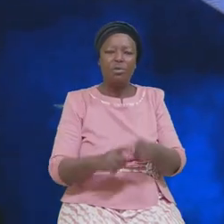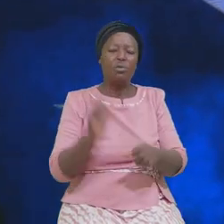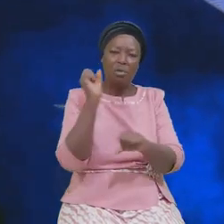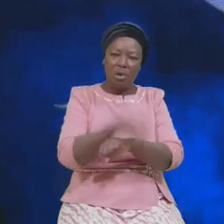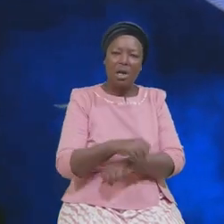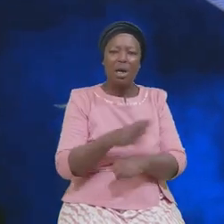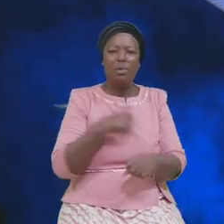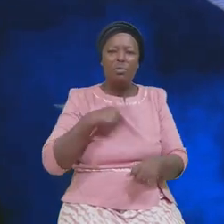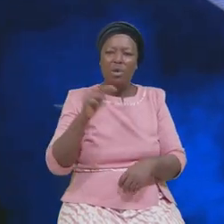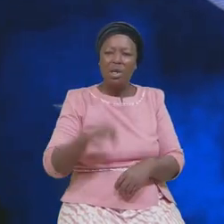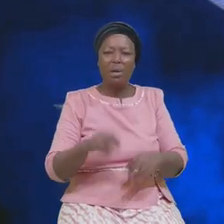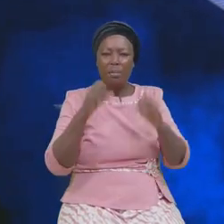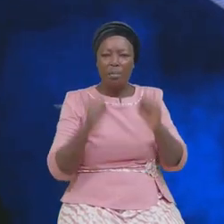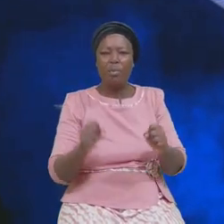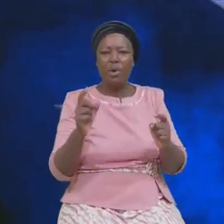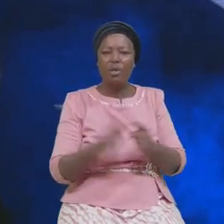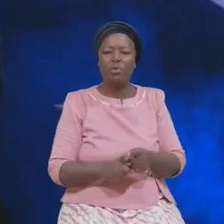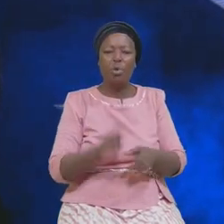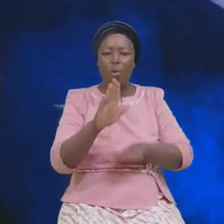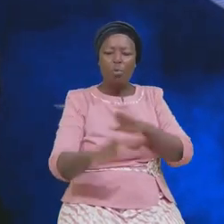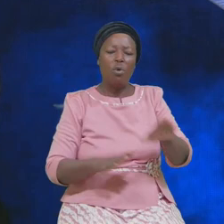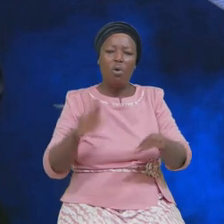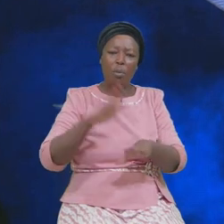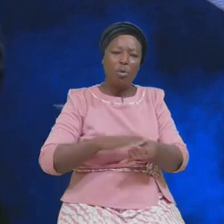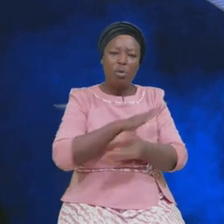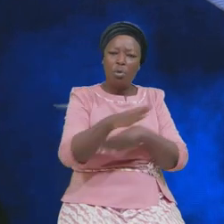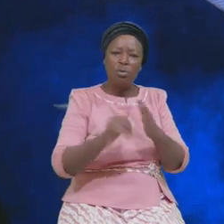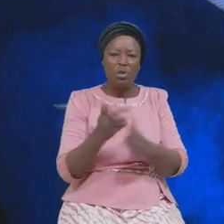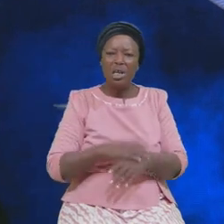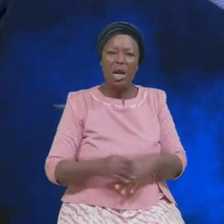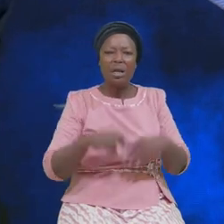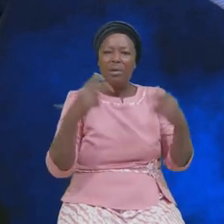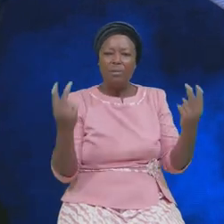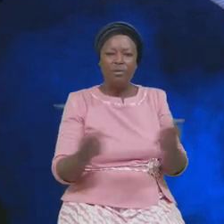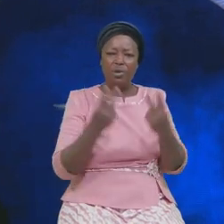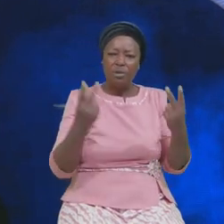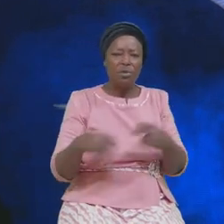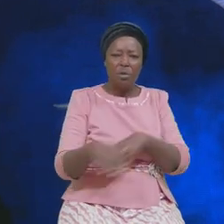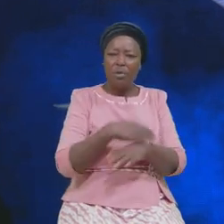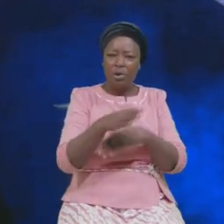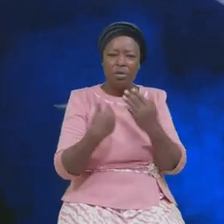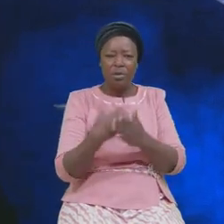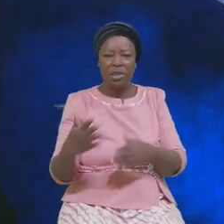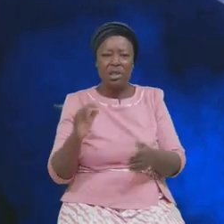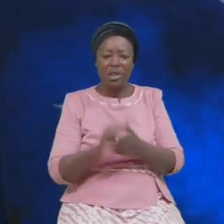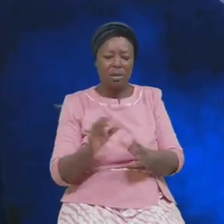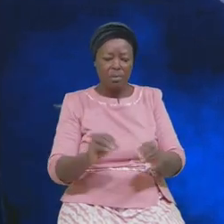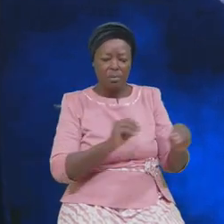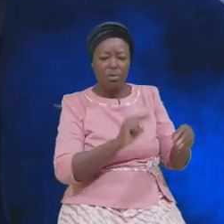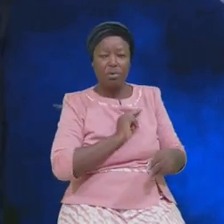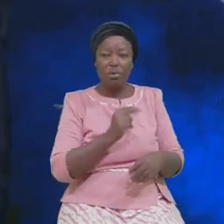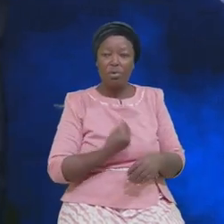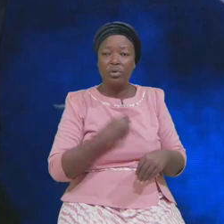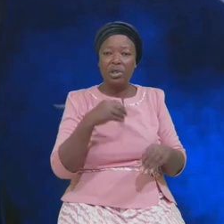power to be able to trample over and triumph over all the things that put us in